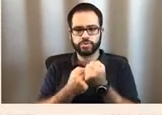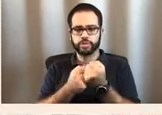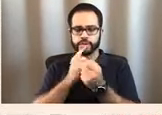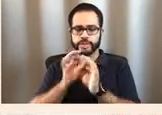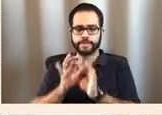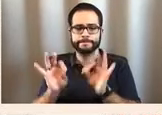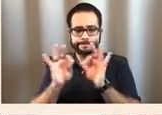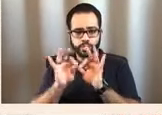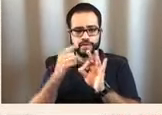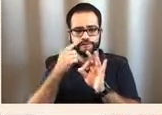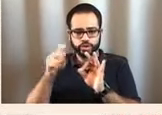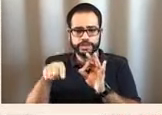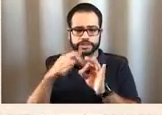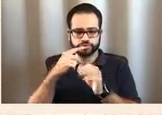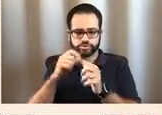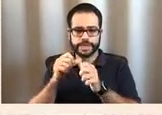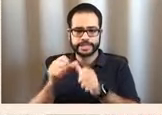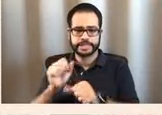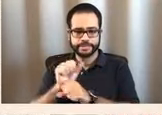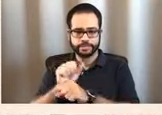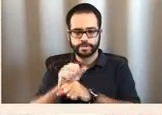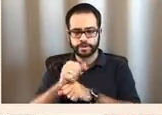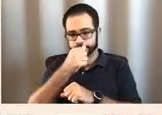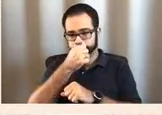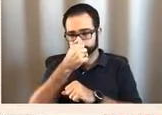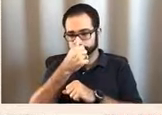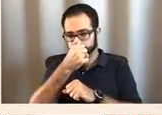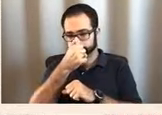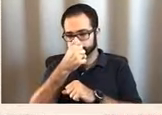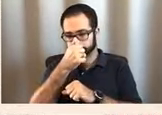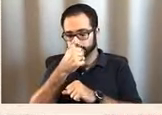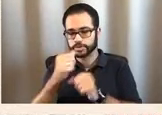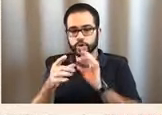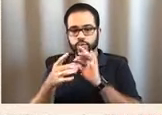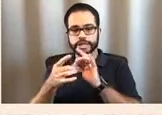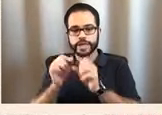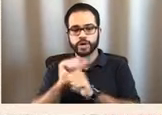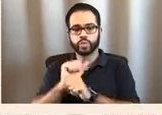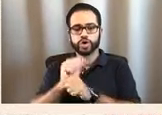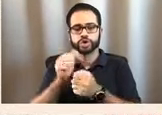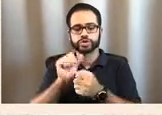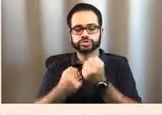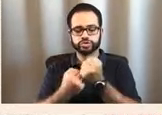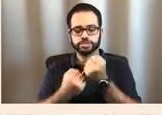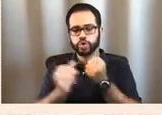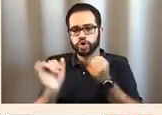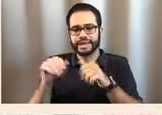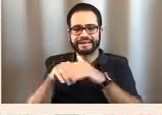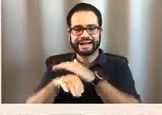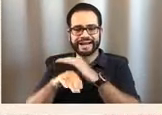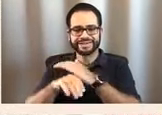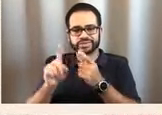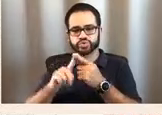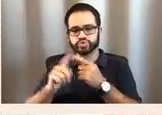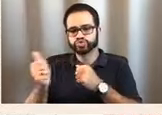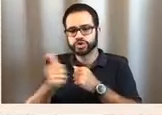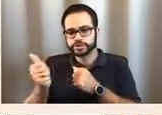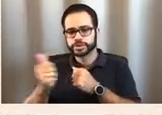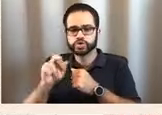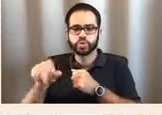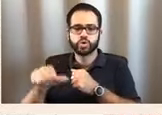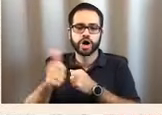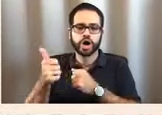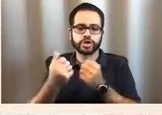employment. Related work supports such as accessing transportation and other supports necessary for the recipient to maintain